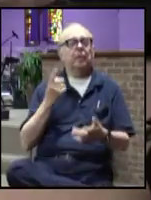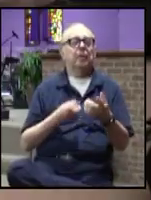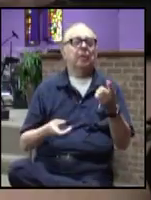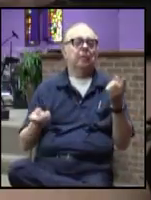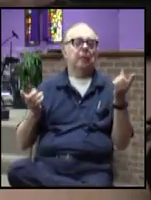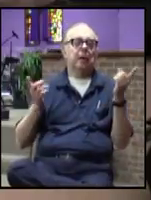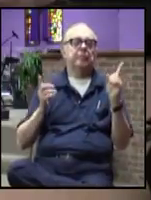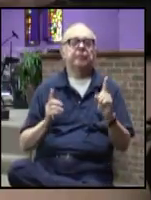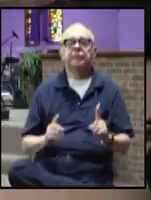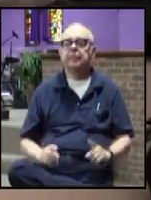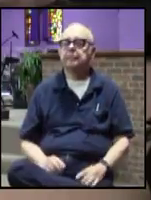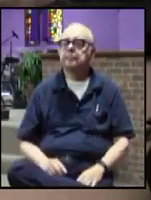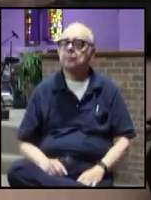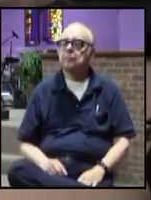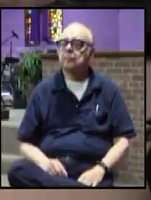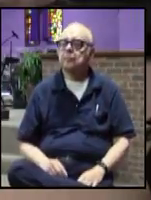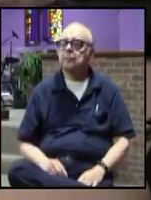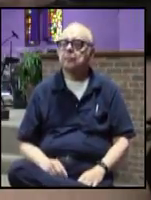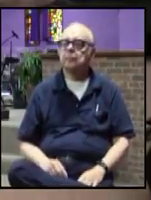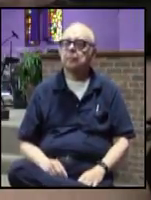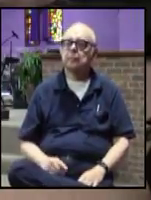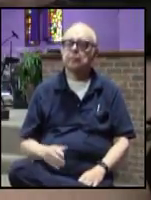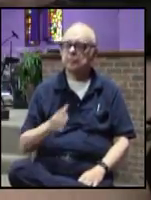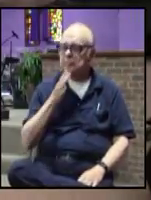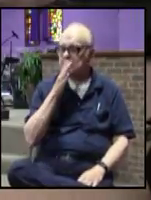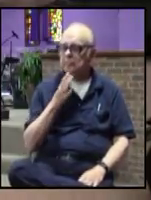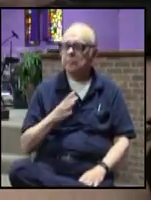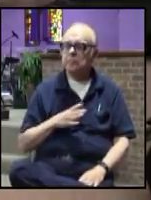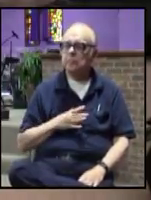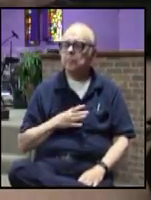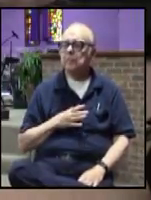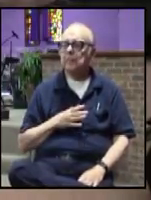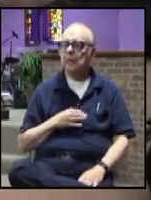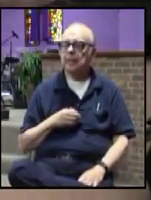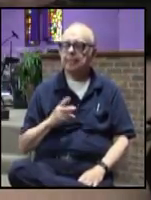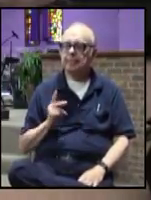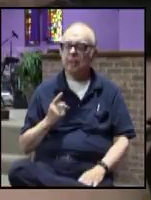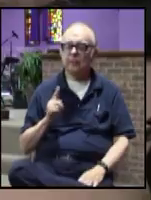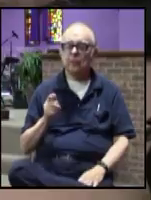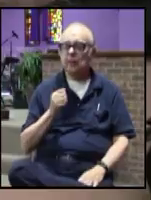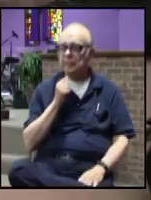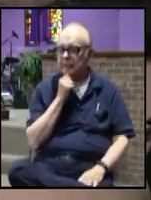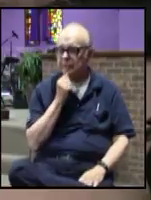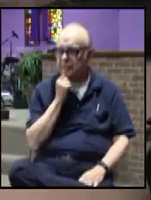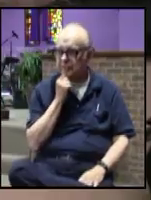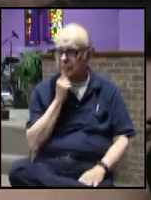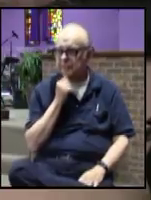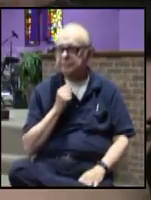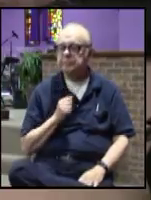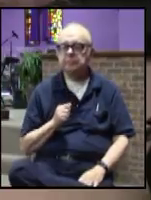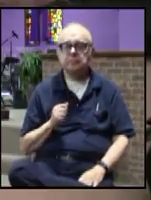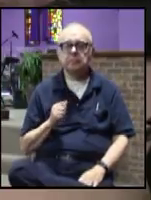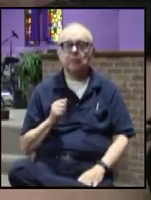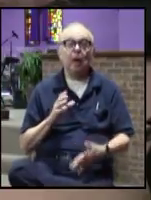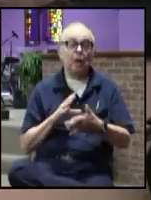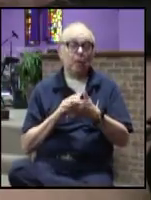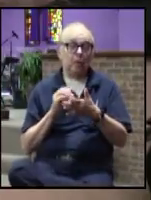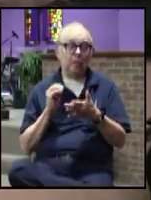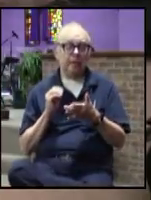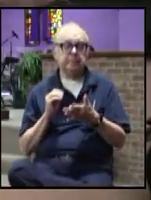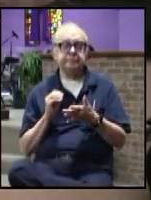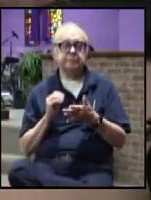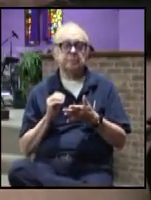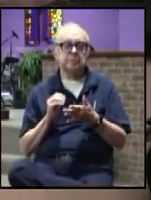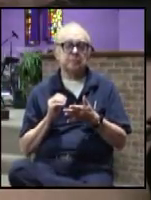So what happens is, these, ladies and gentlemen, are opportunities for patience in learning.